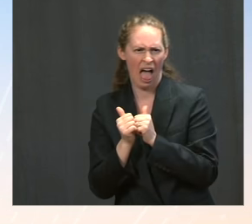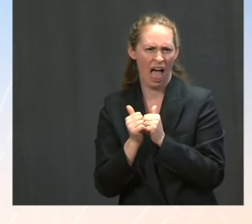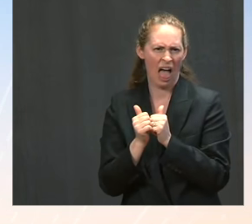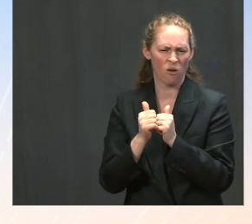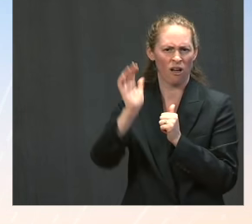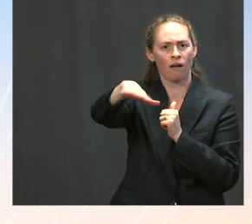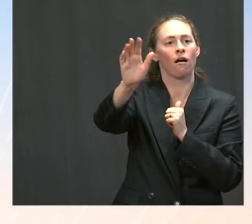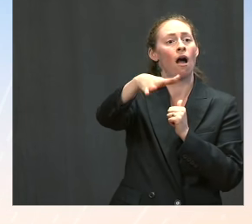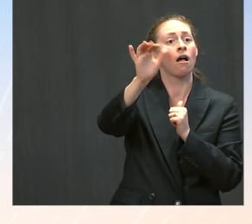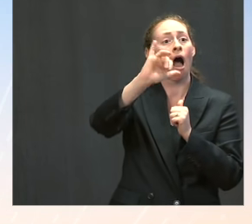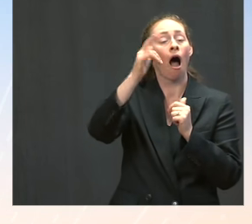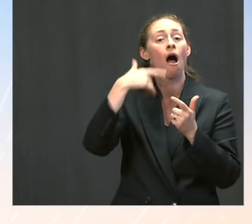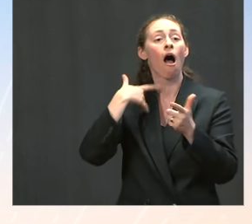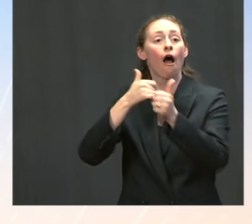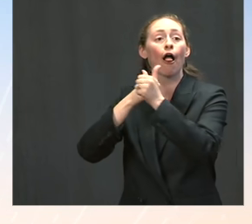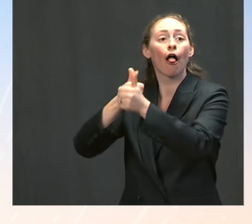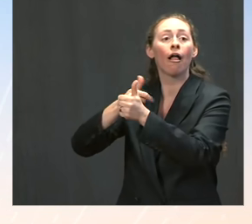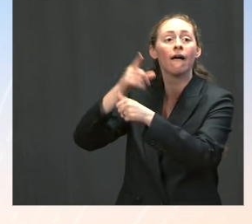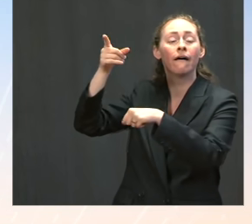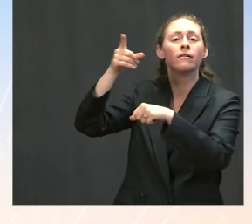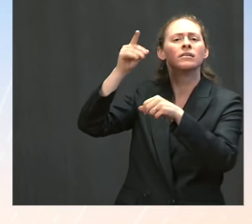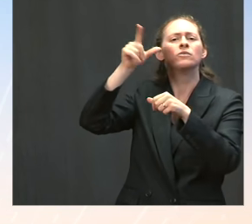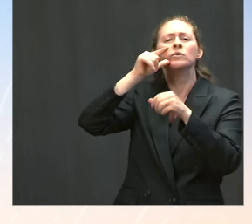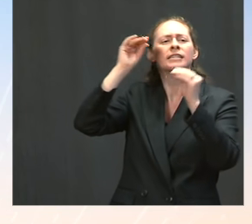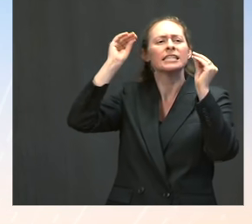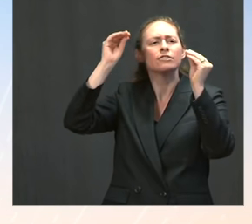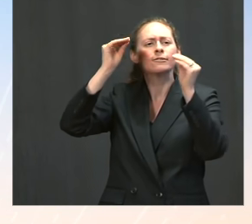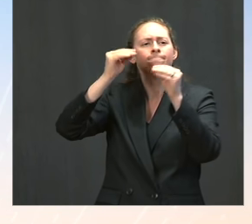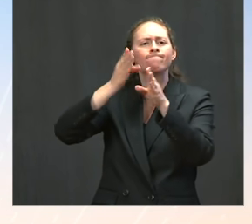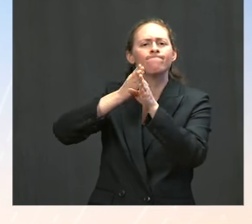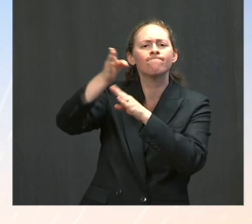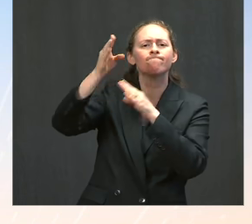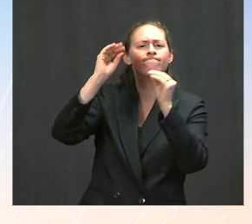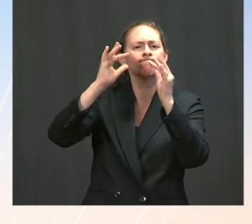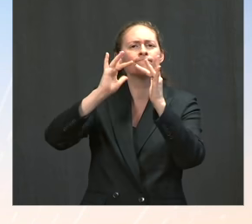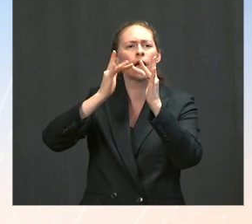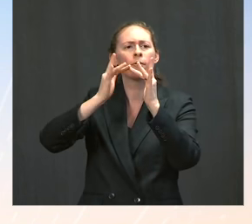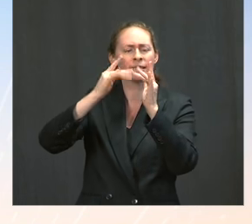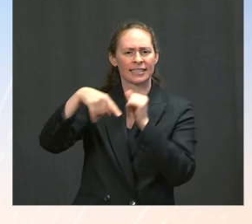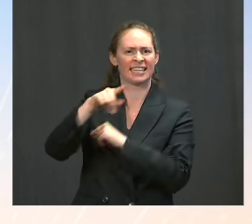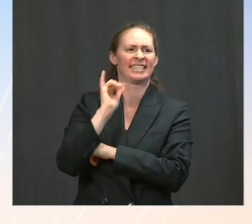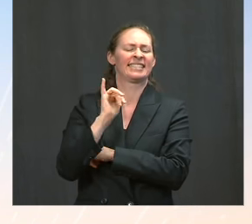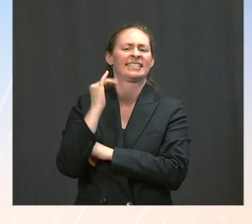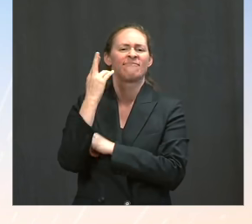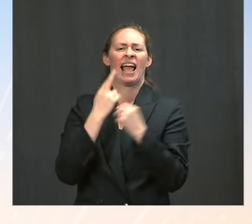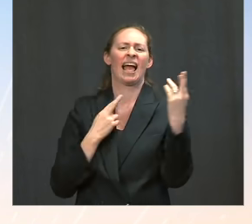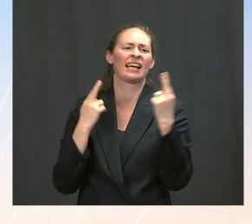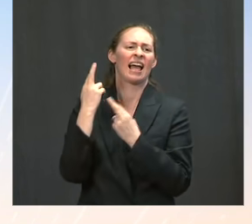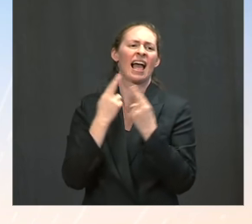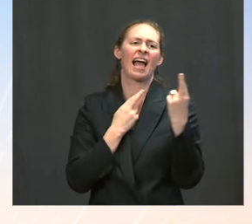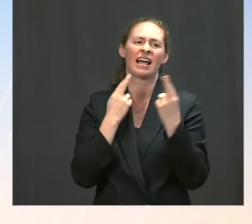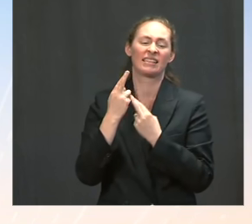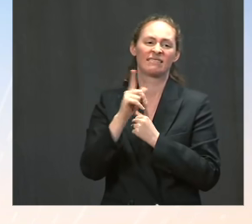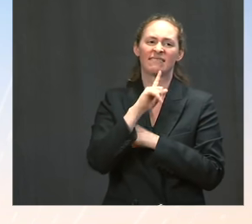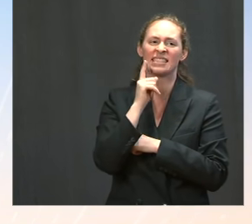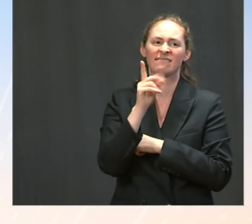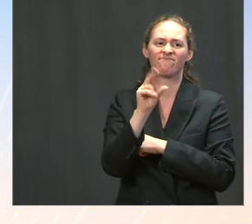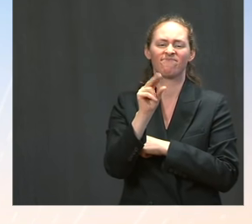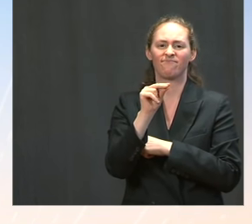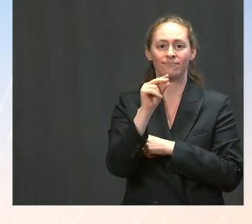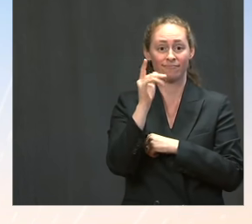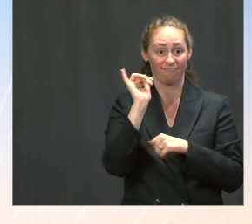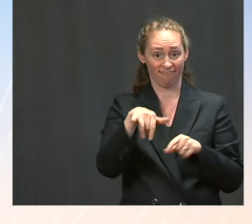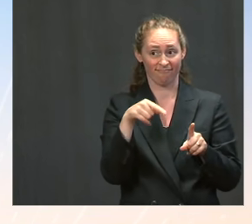the Abolitionist Teaching Network, and they came out and said that was not supposed to be in there. Is